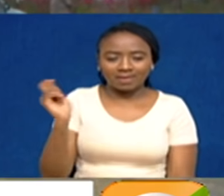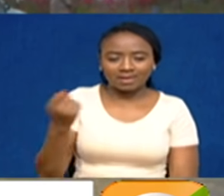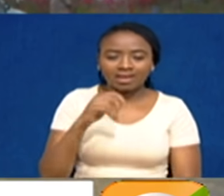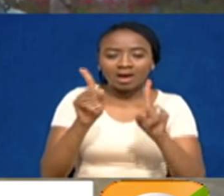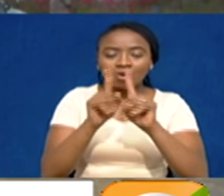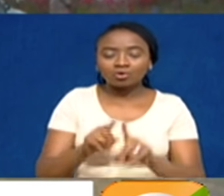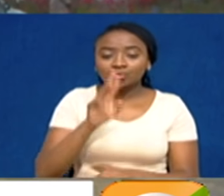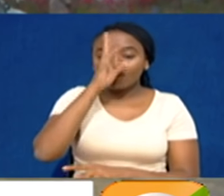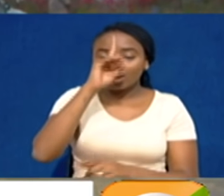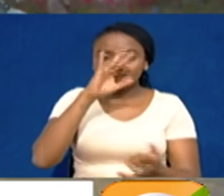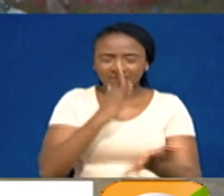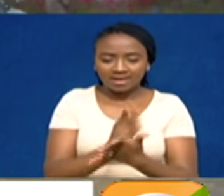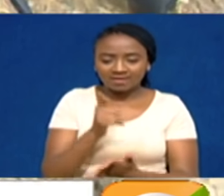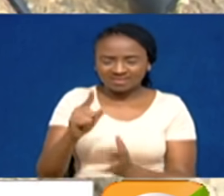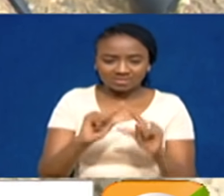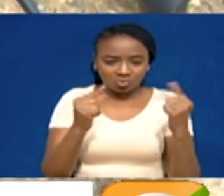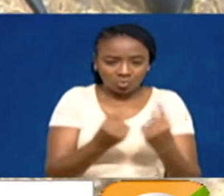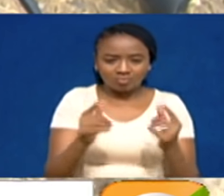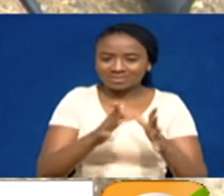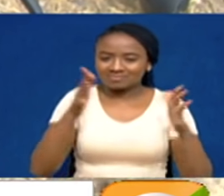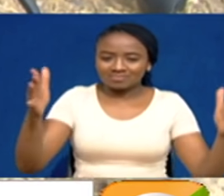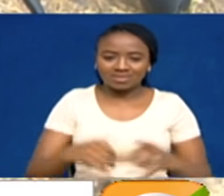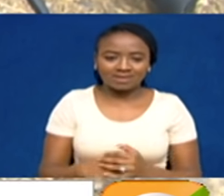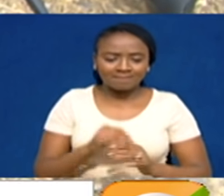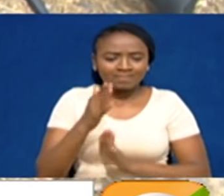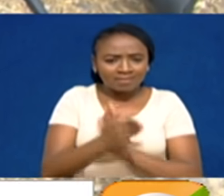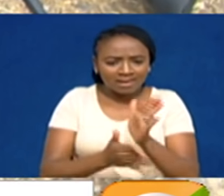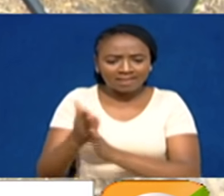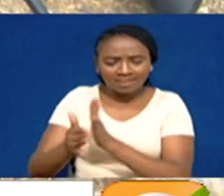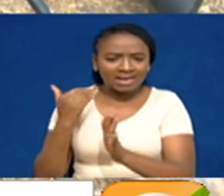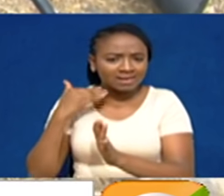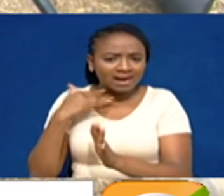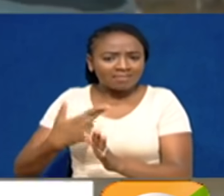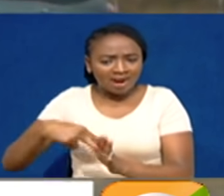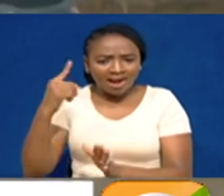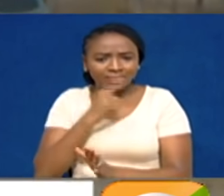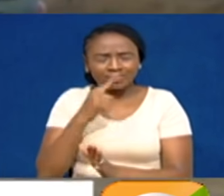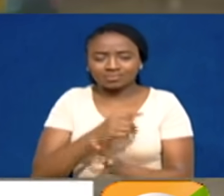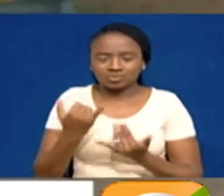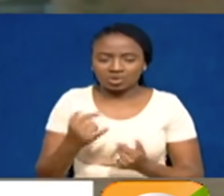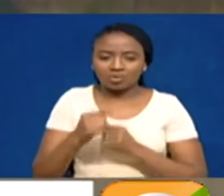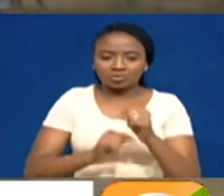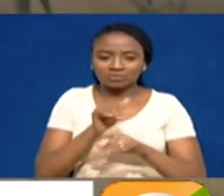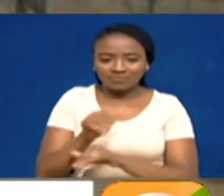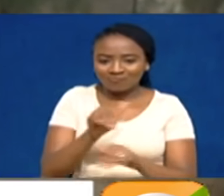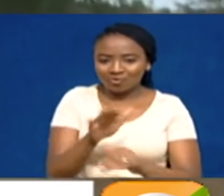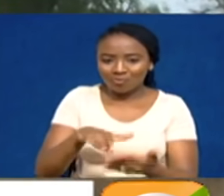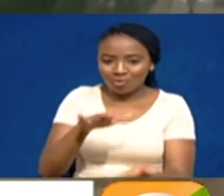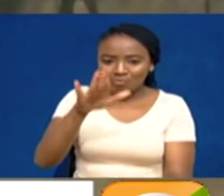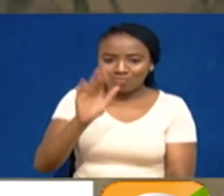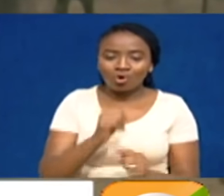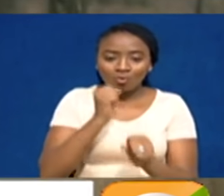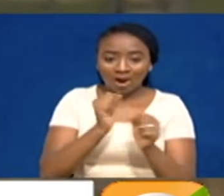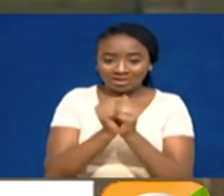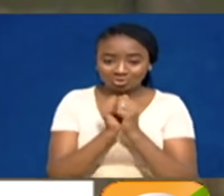Detectives believe that this is a bigger syndicate engaging in organized crime and are pursuing more suspects with the help of the three